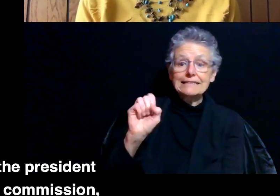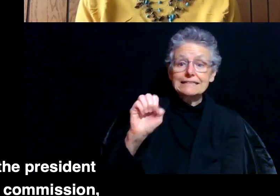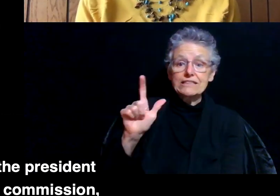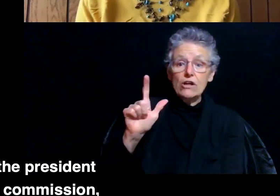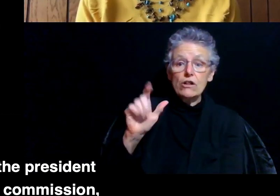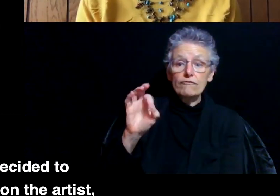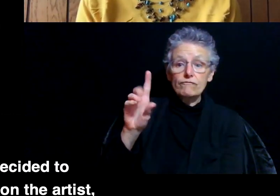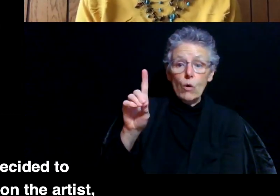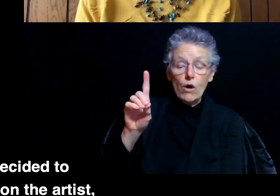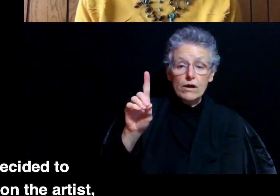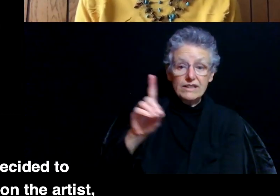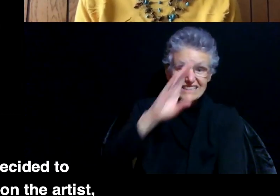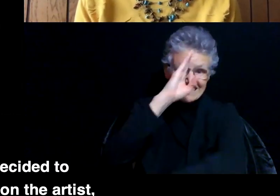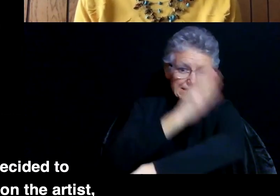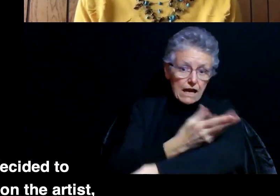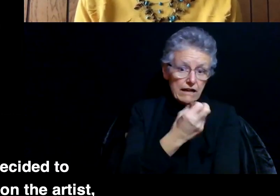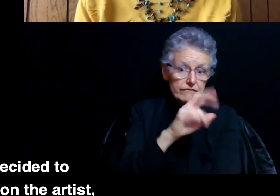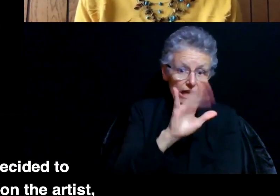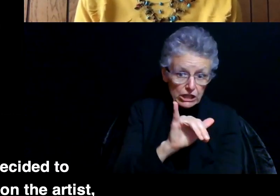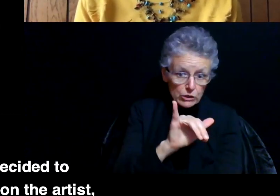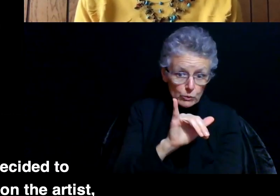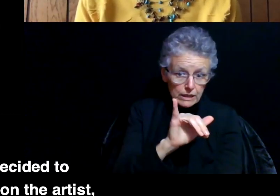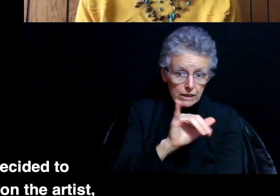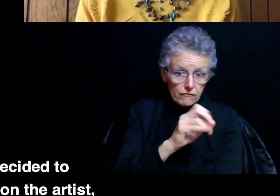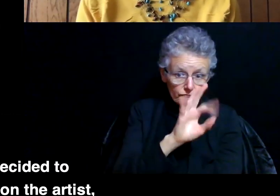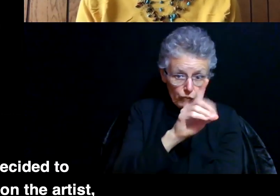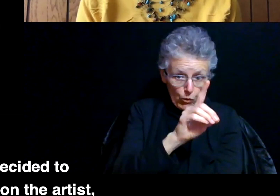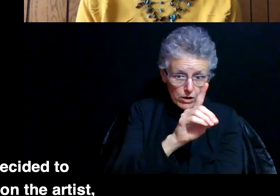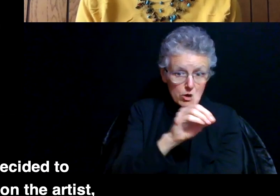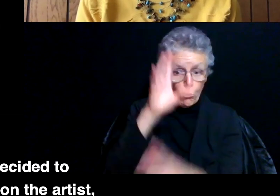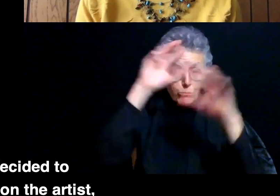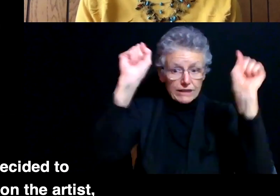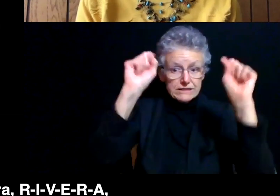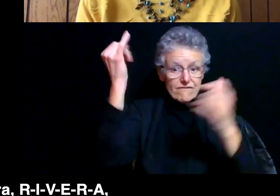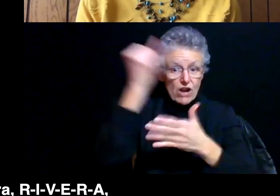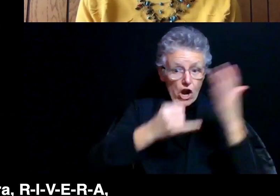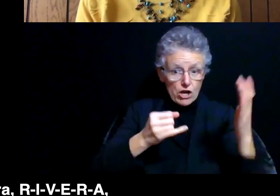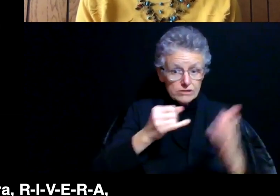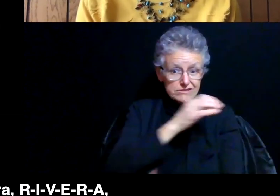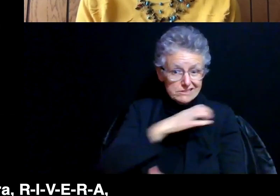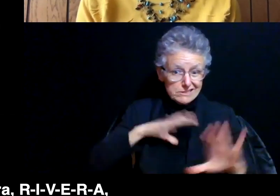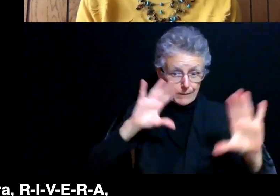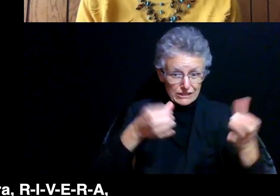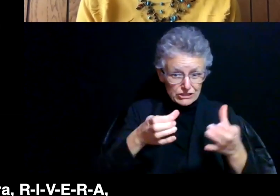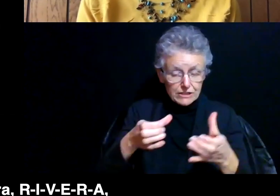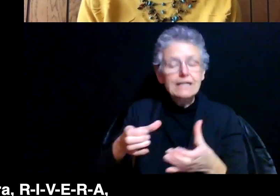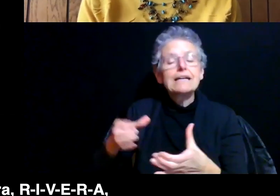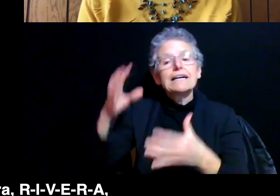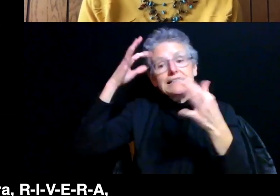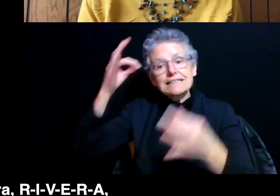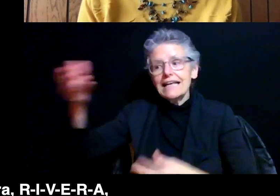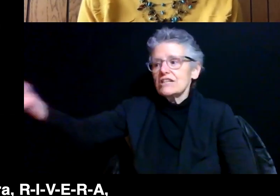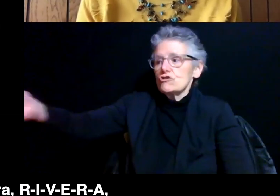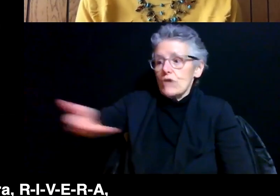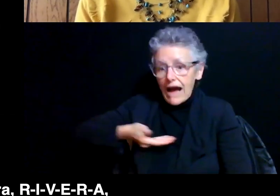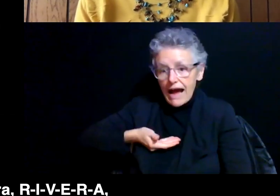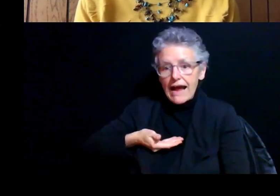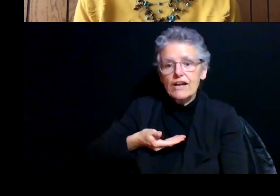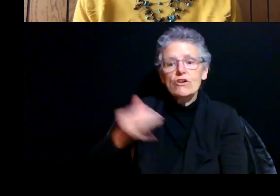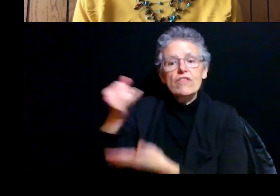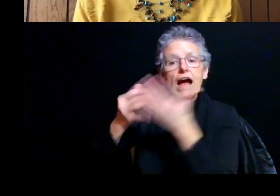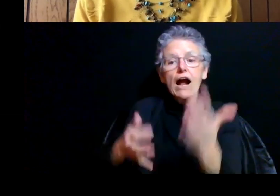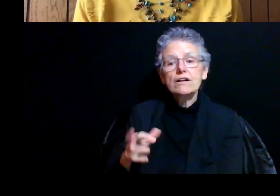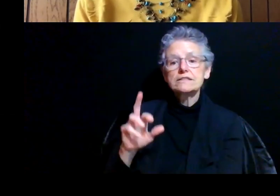of the Arts Commission, they decided to commission the artist Diego Rivera, R-I-V-E-R-A,